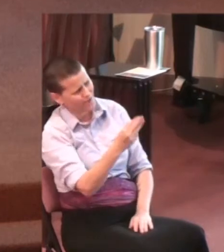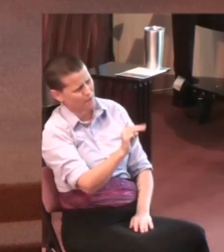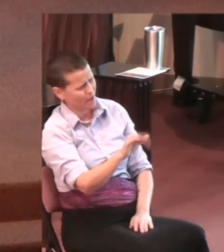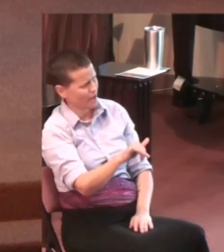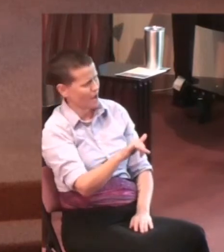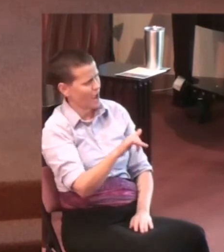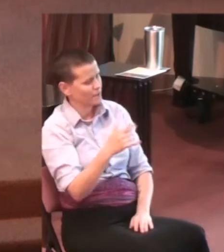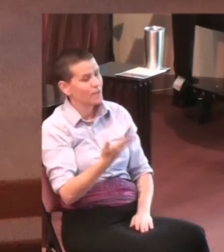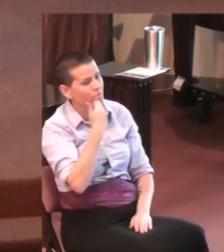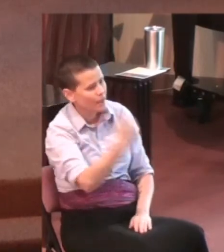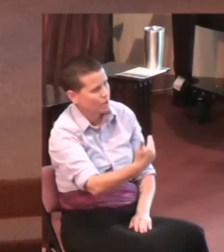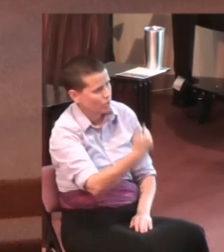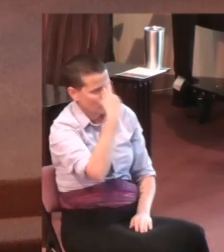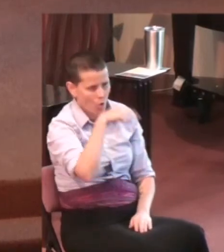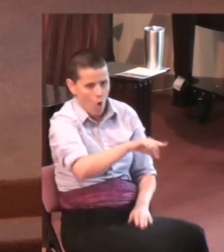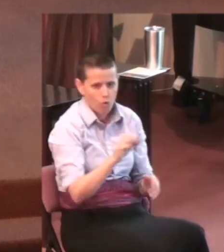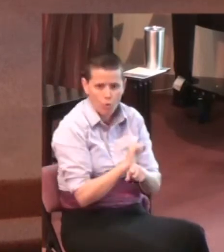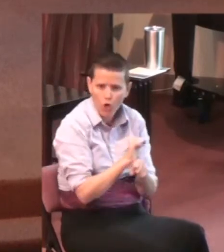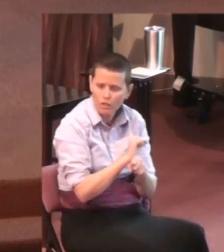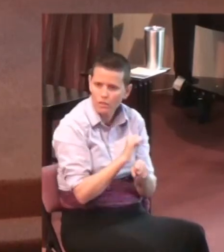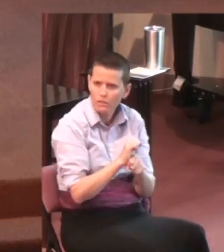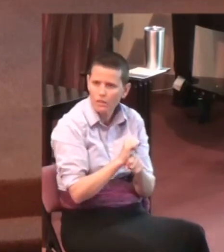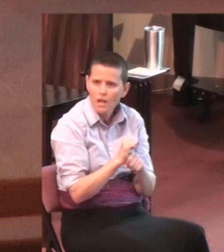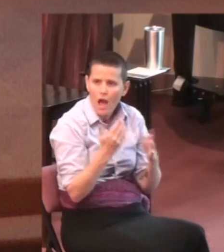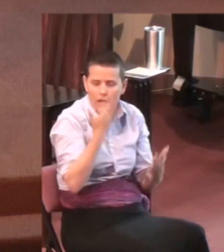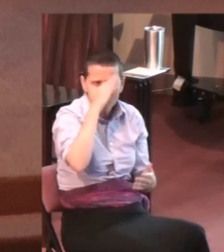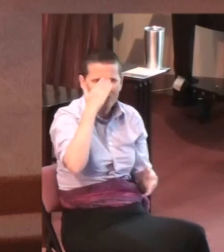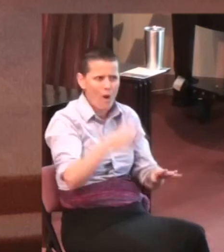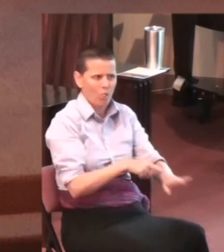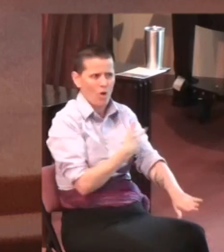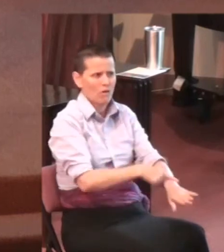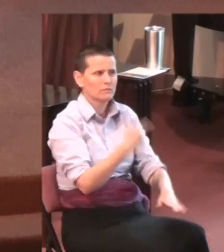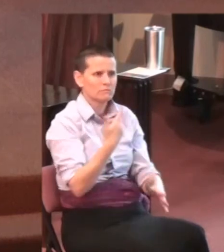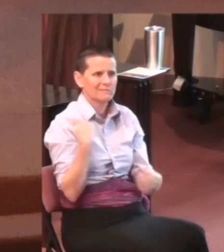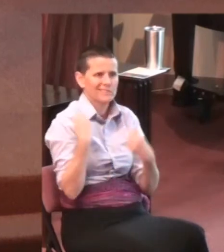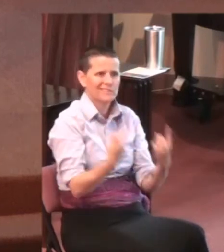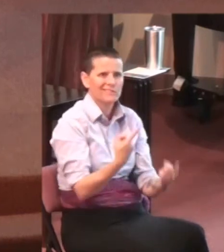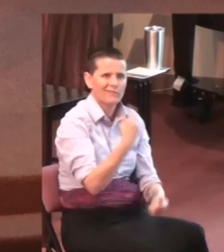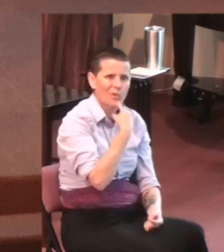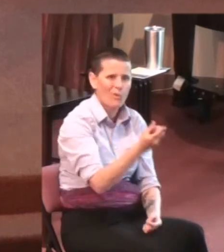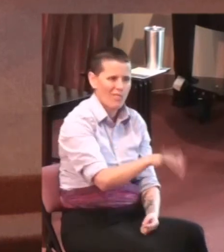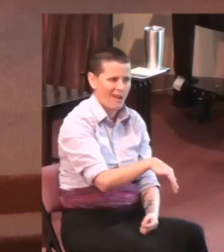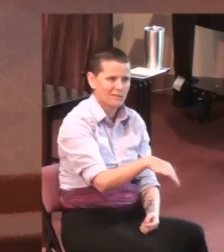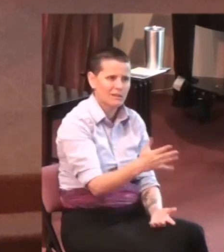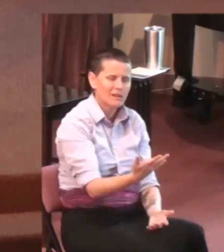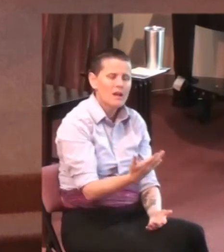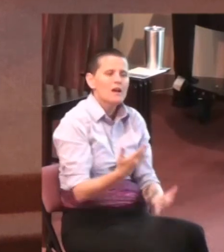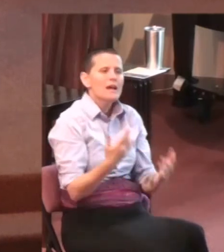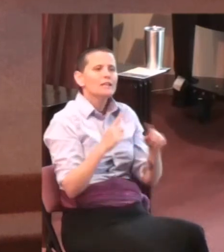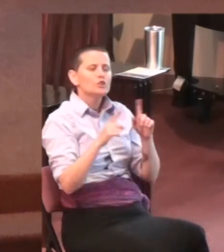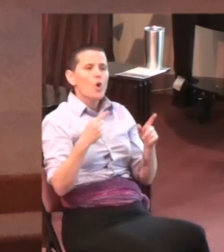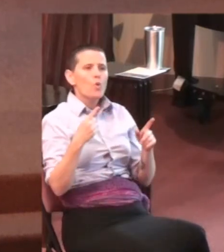for what she's done. And so we get the busyness and we don't get to experience. So there's this pent-up emotion. So when